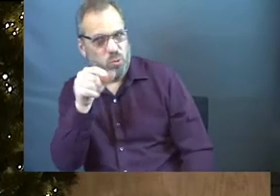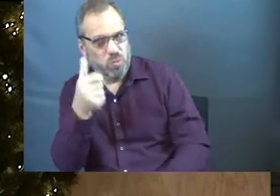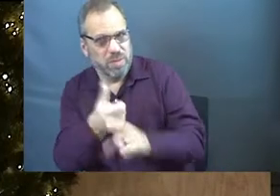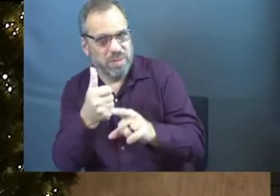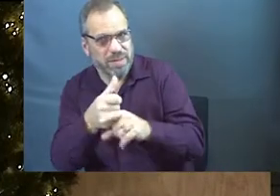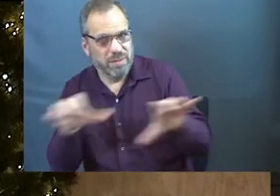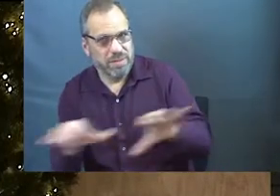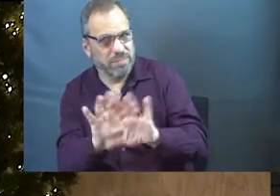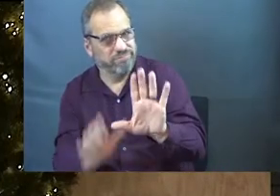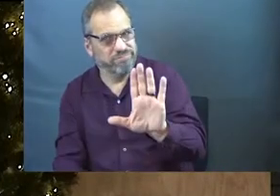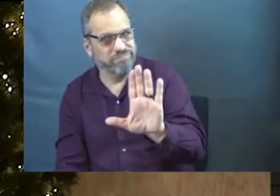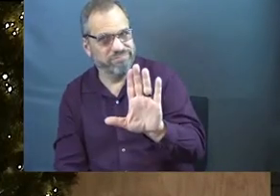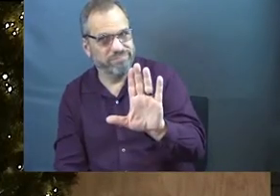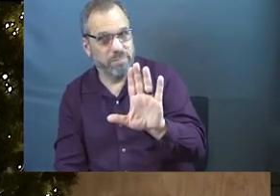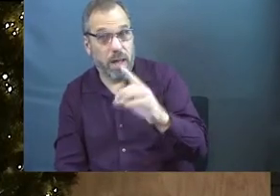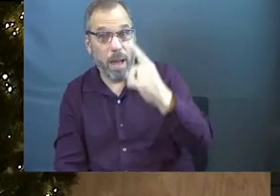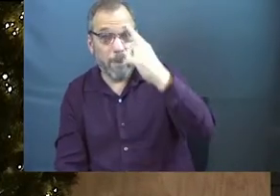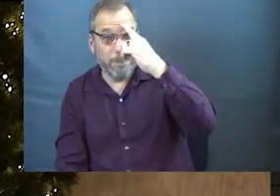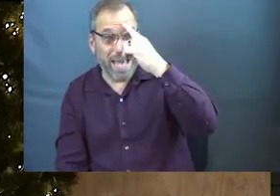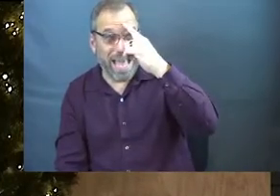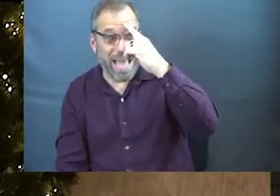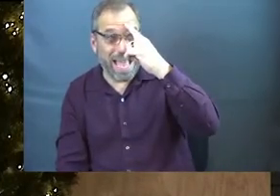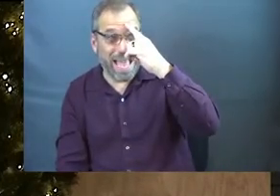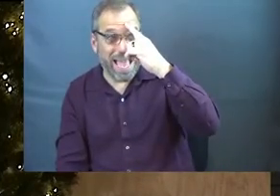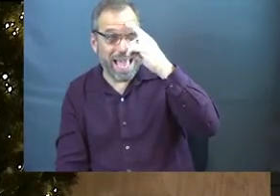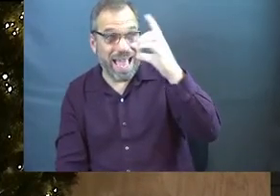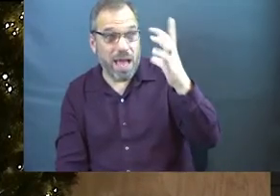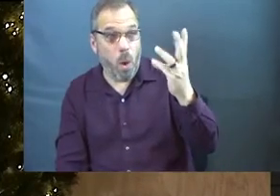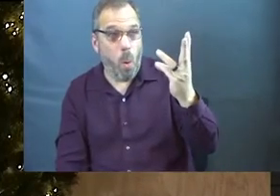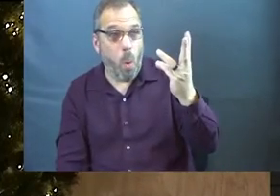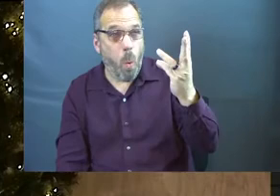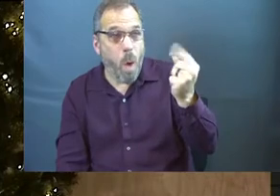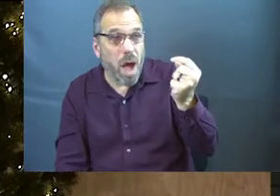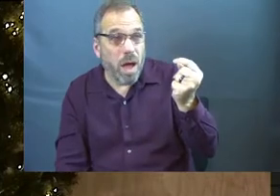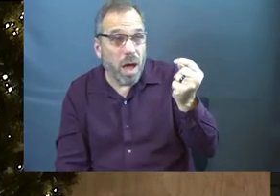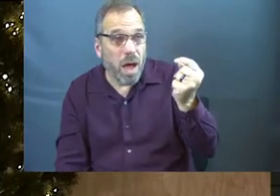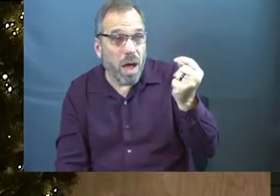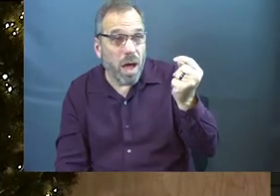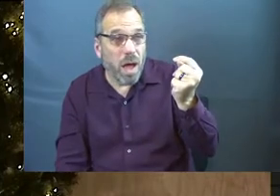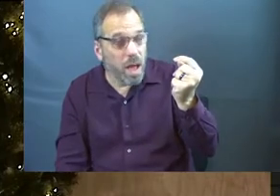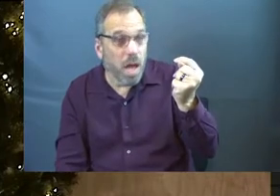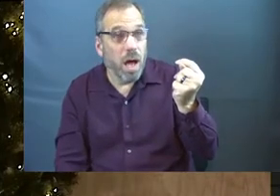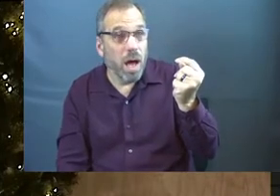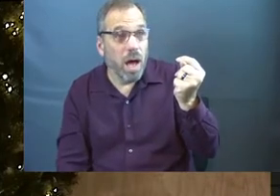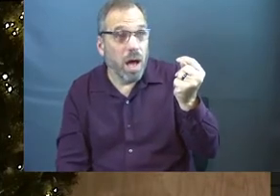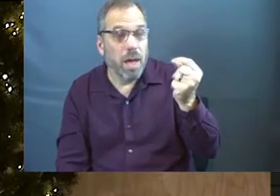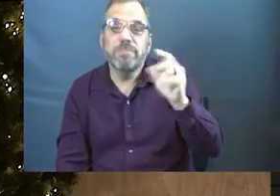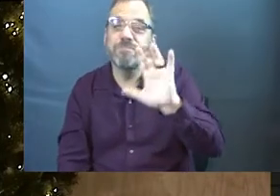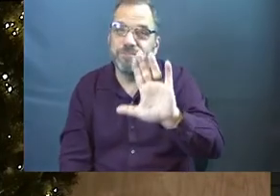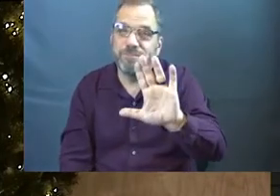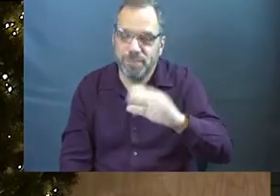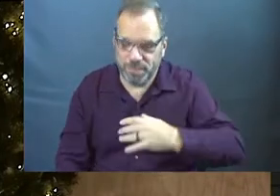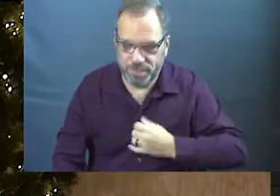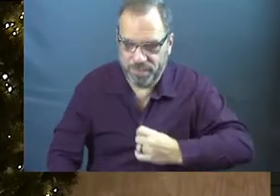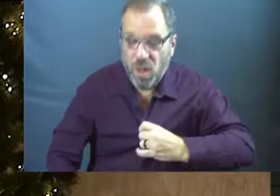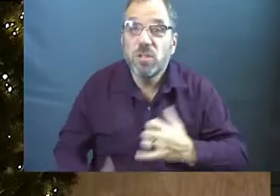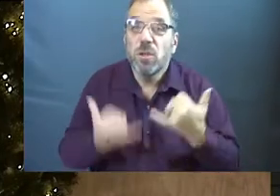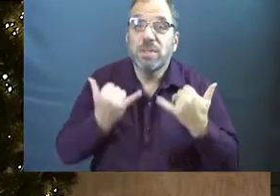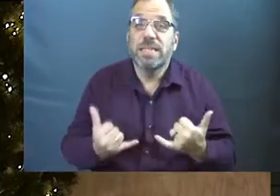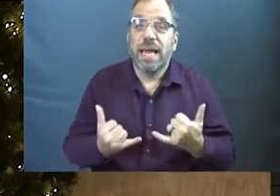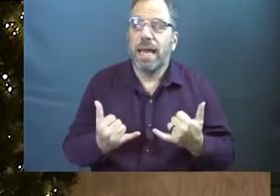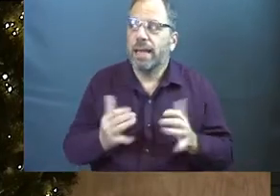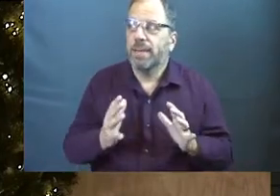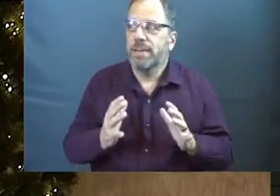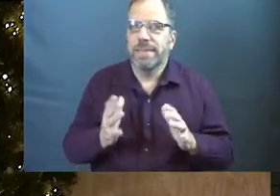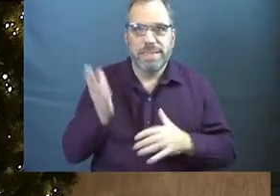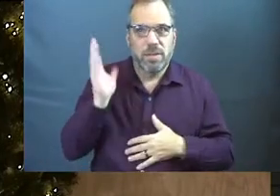you ever did. Is your mind blown yet? Because it should be. It should be. And so today is going to be about the fact